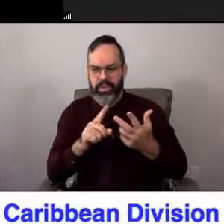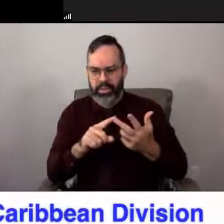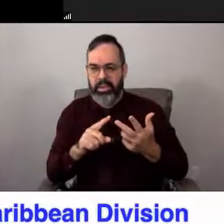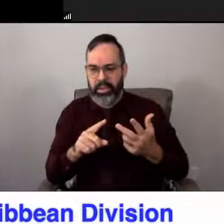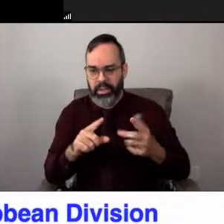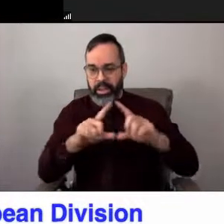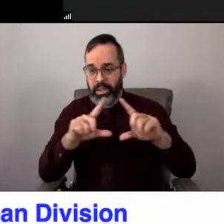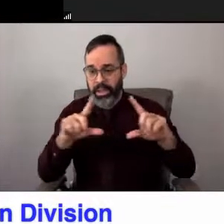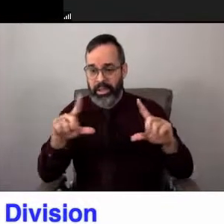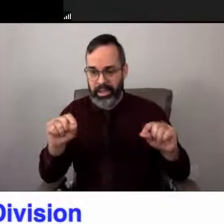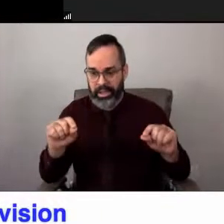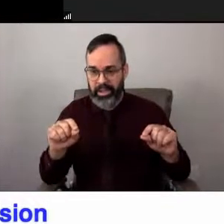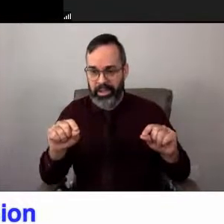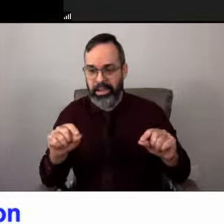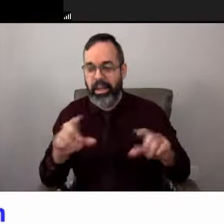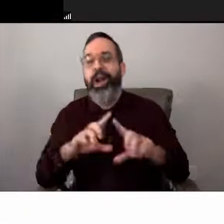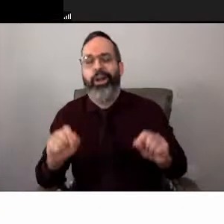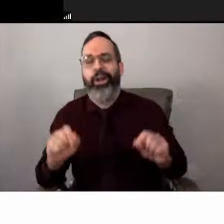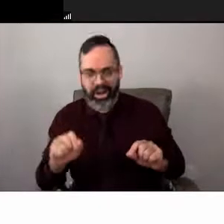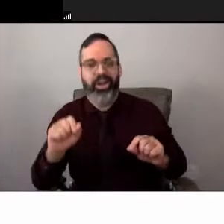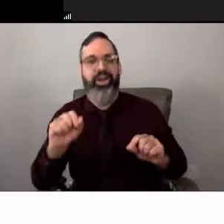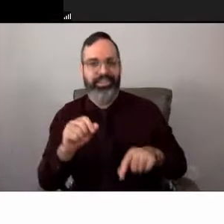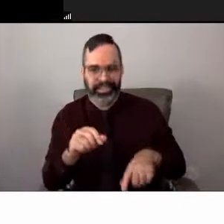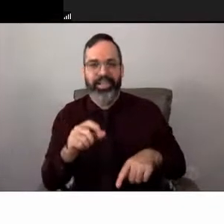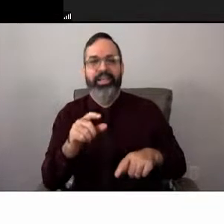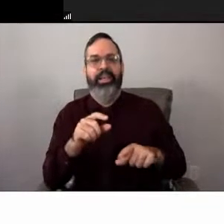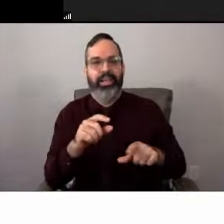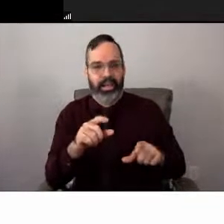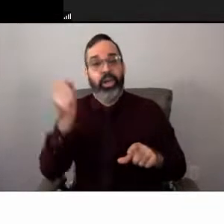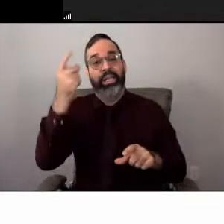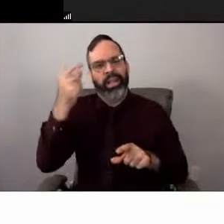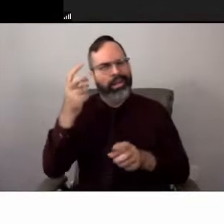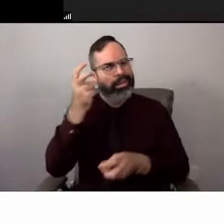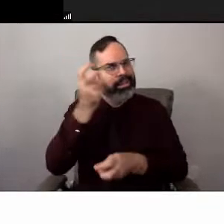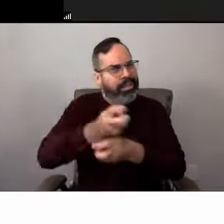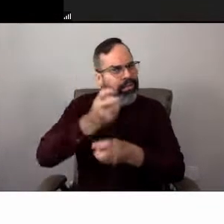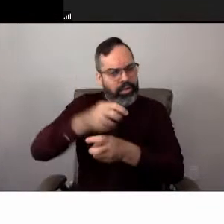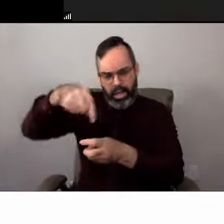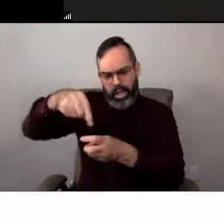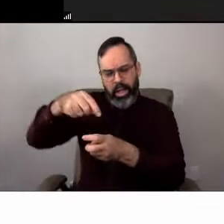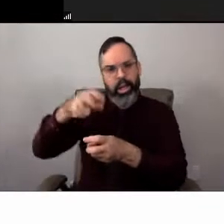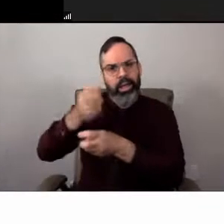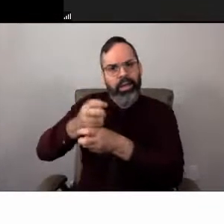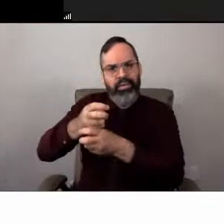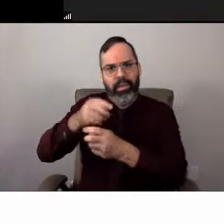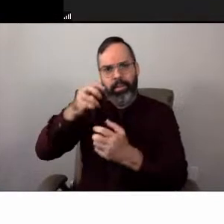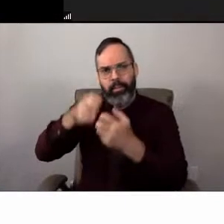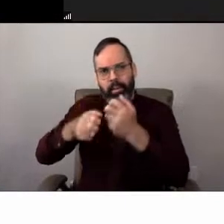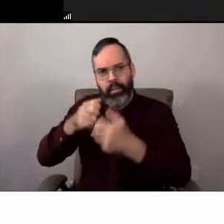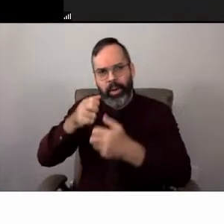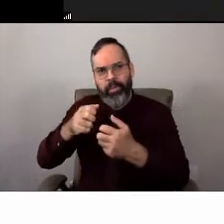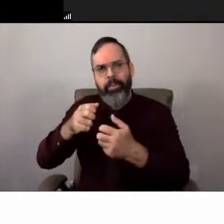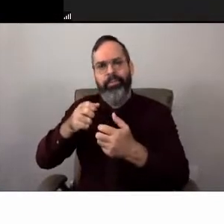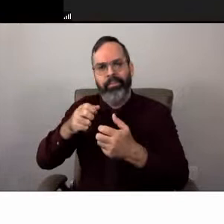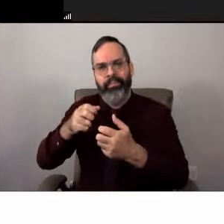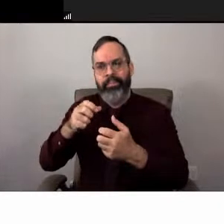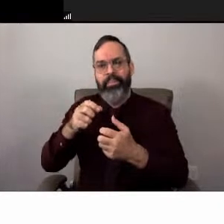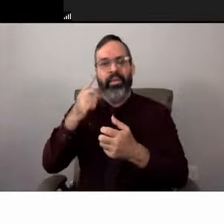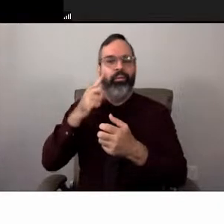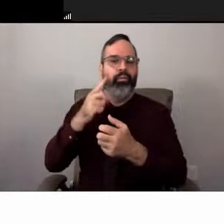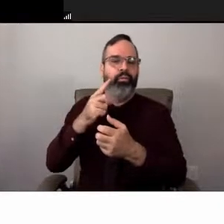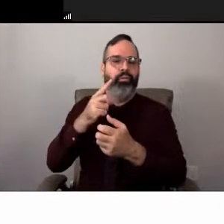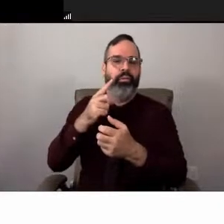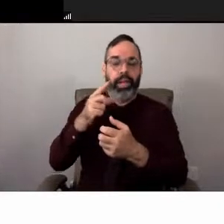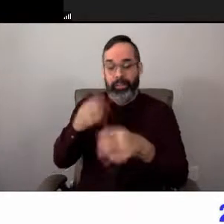to continue to ensure while understanding the difficulty and assisting in providing the support to countries. Over.